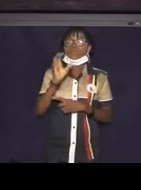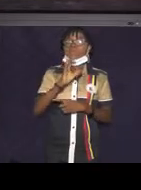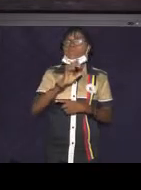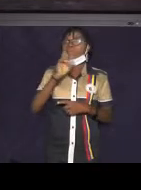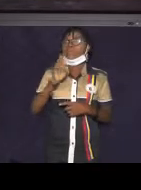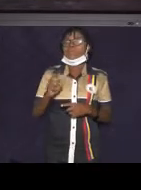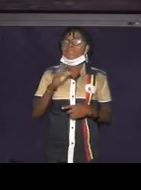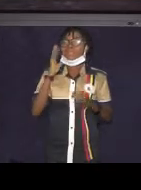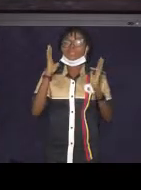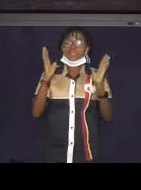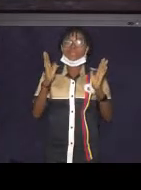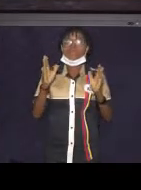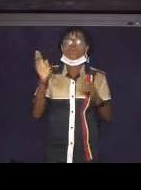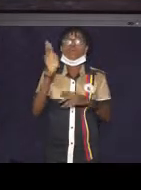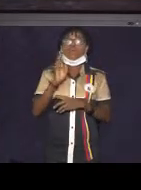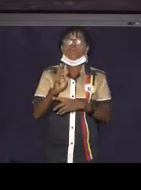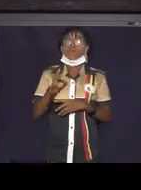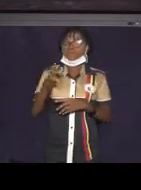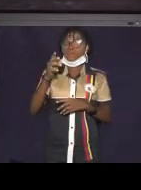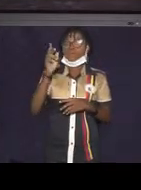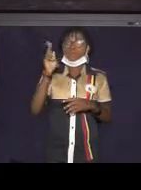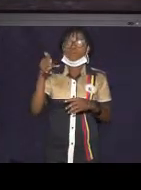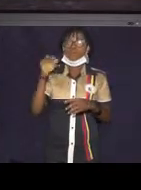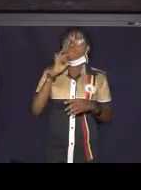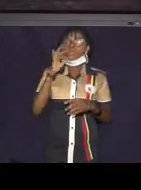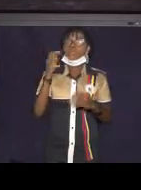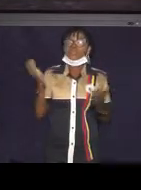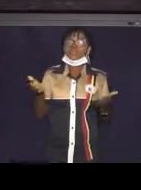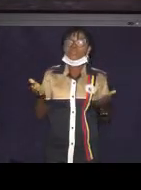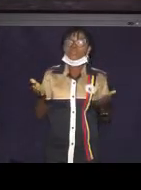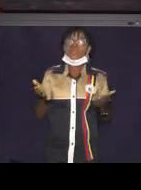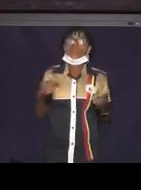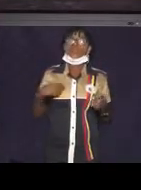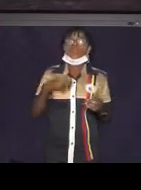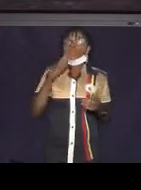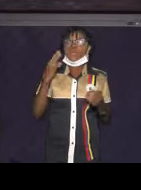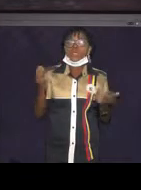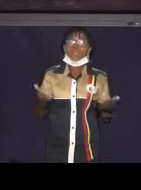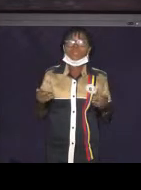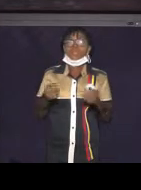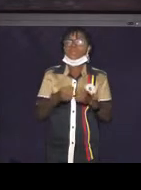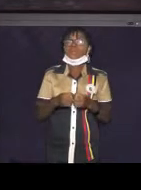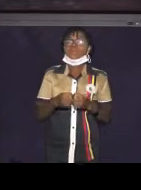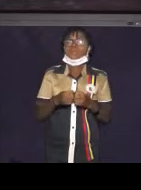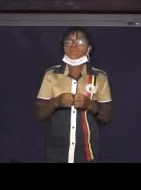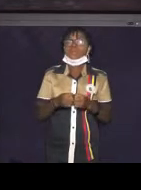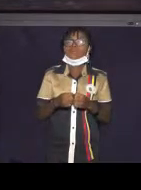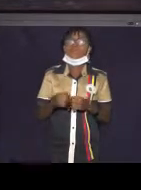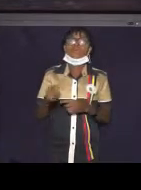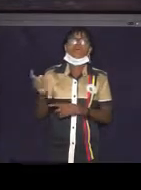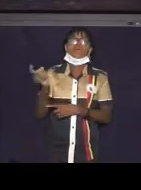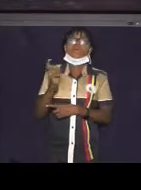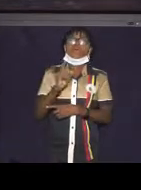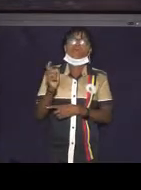attention. Uncle Popo is here. Good. We are here together.